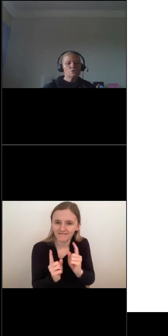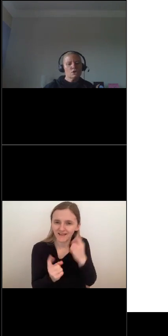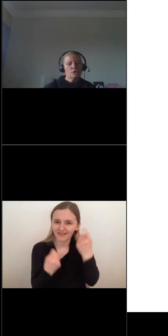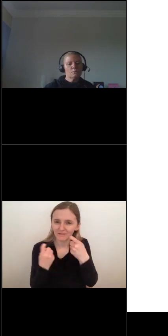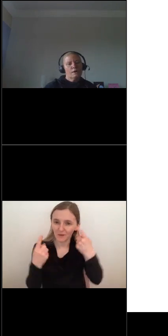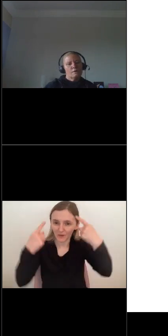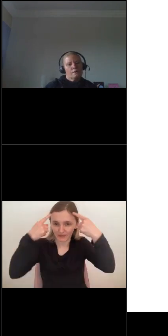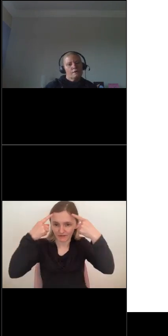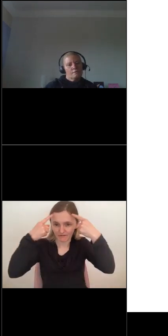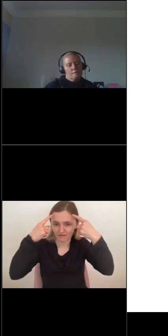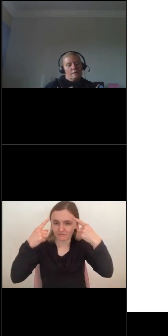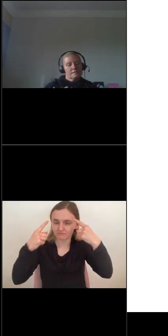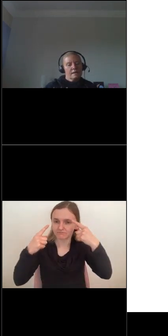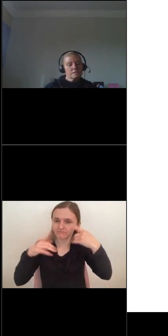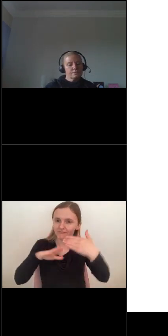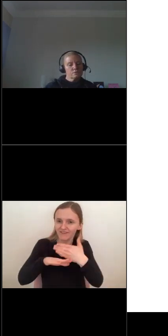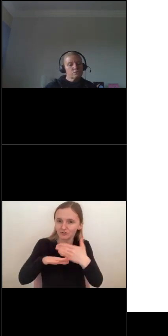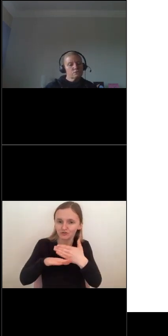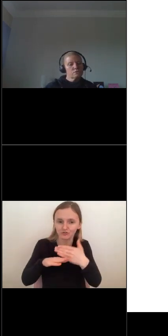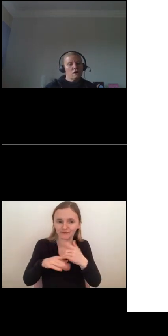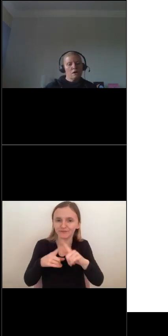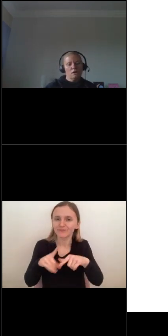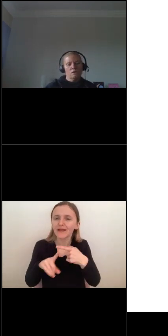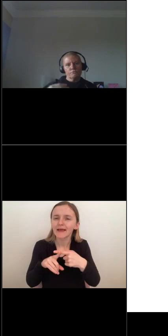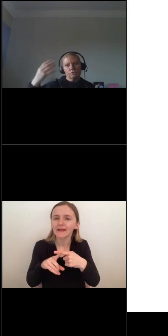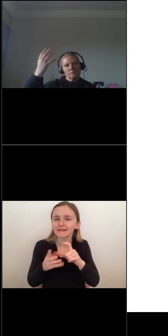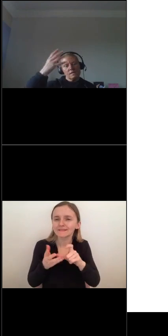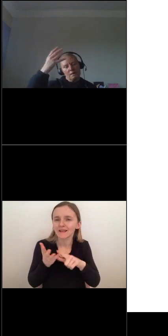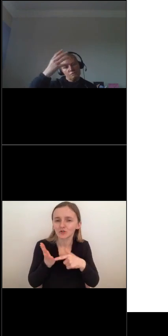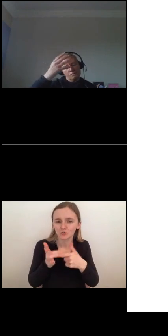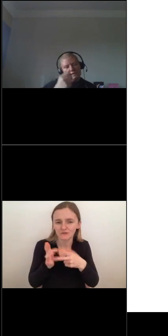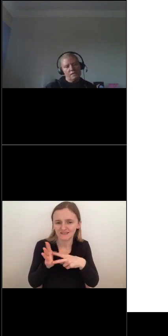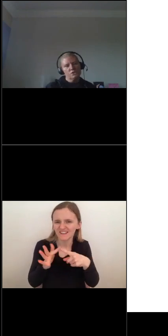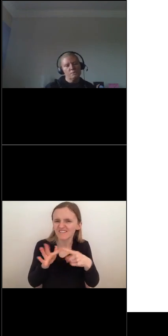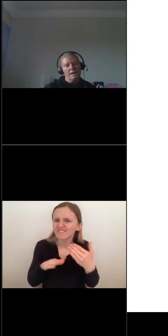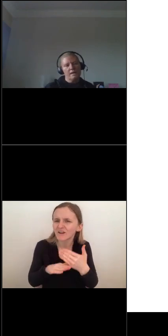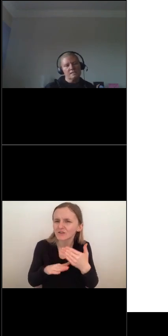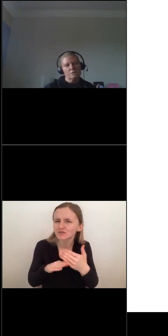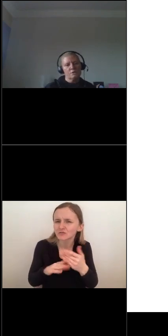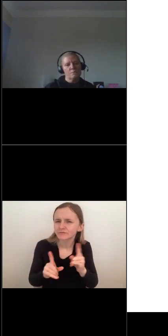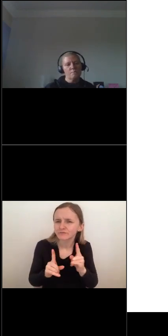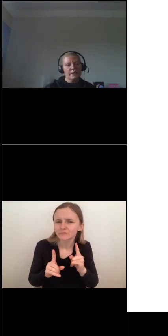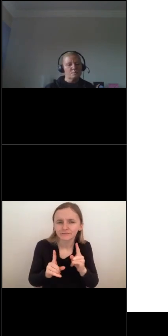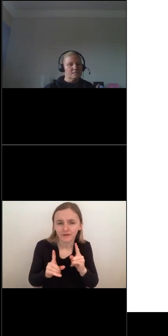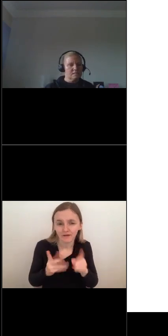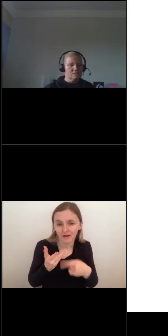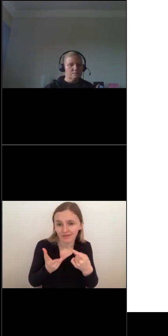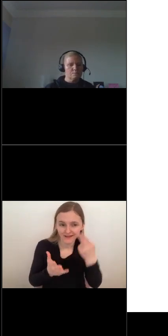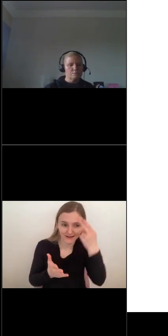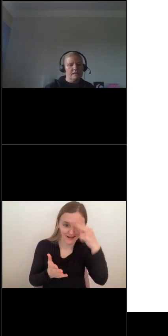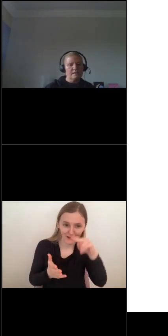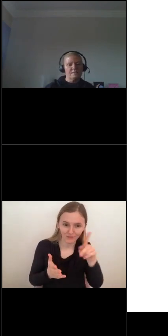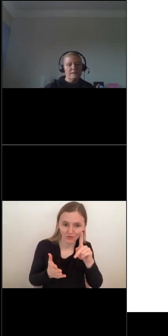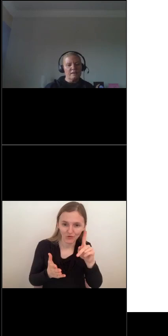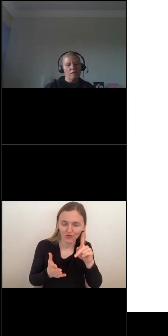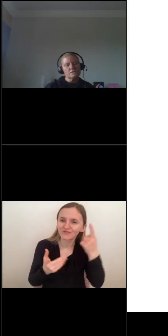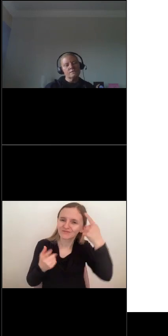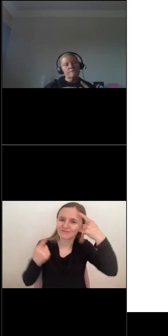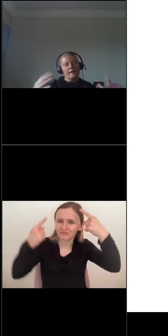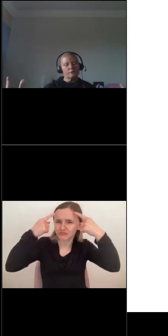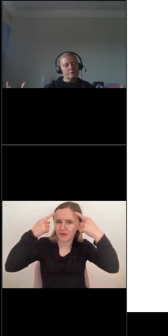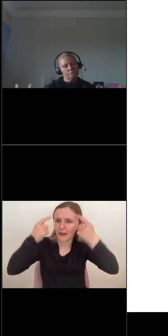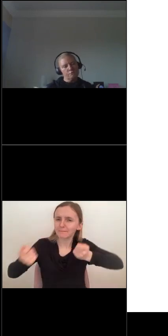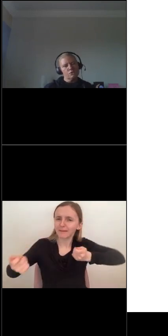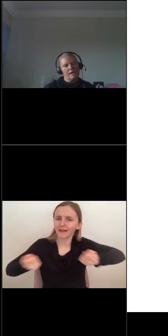functions. So executive functions are sometimes referred to as the management system of the brain, and they